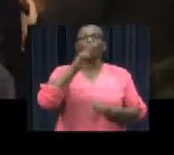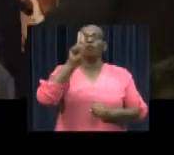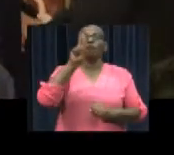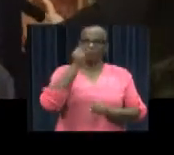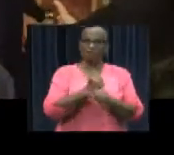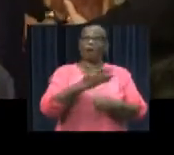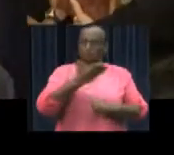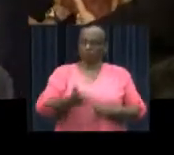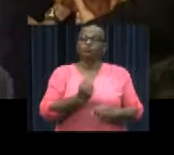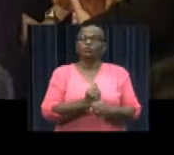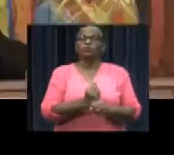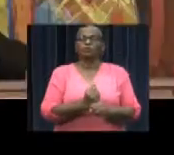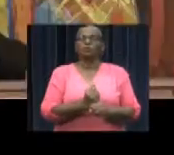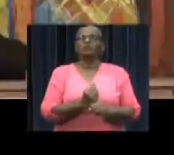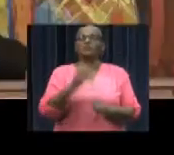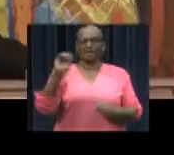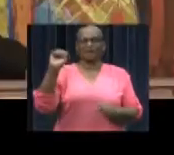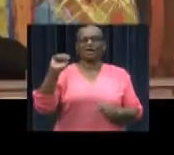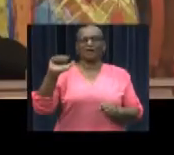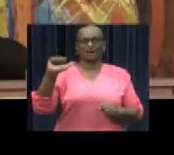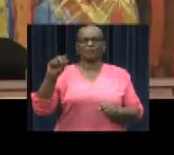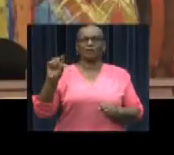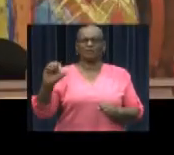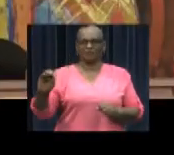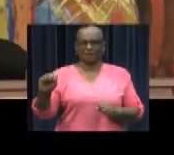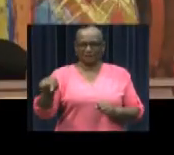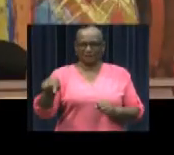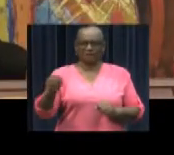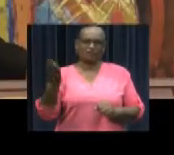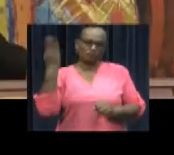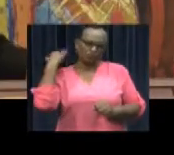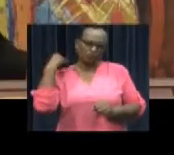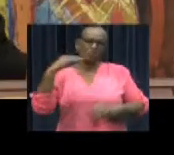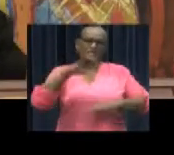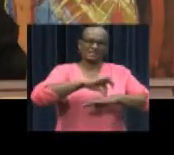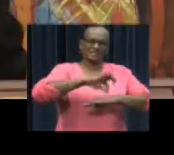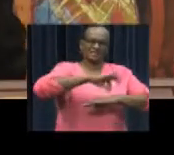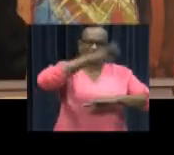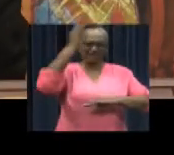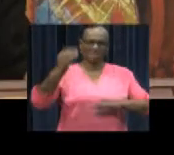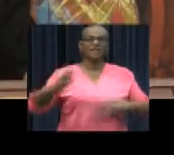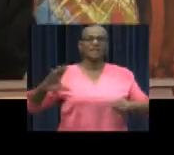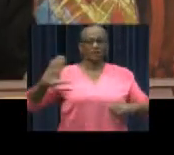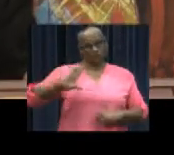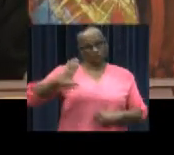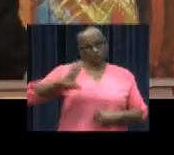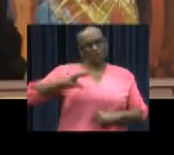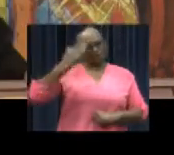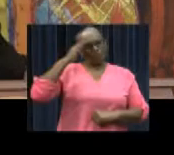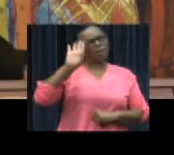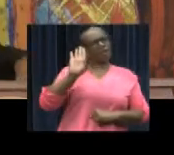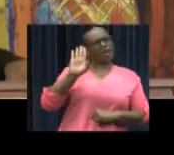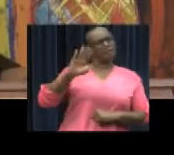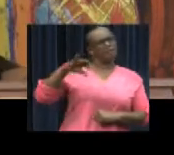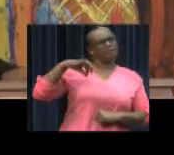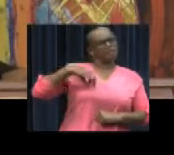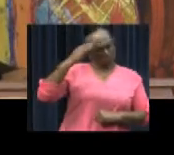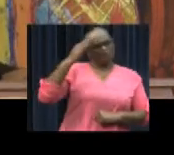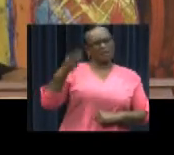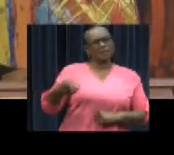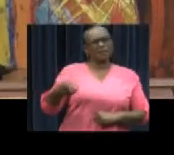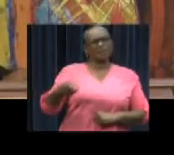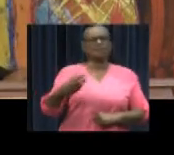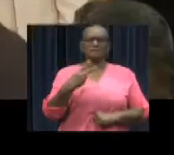government. Antoine Elias is no stranger to the ministry because of his previous position as hospital